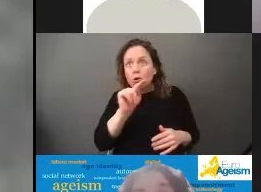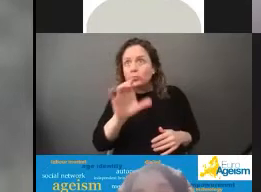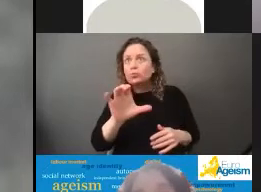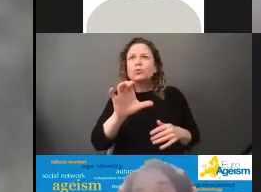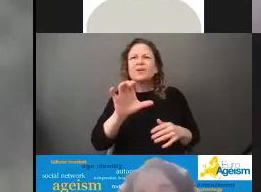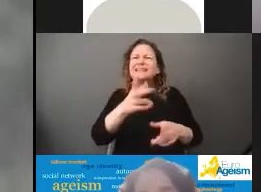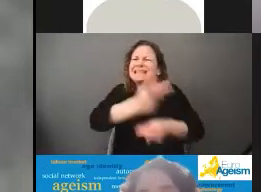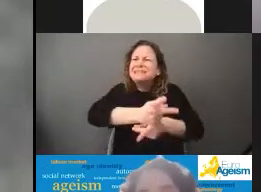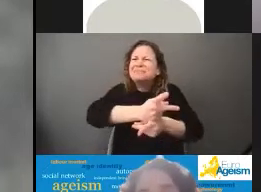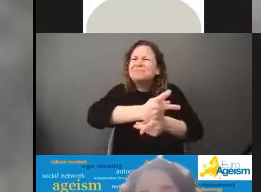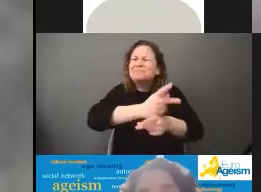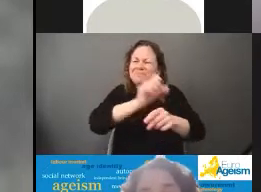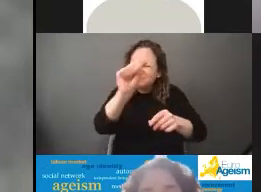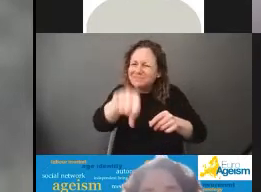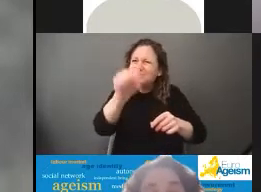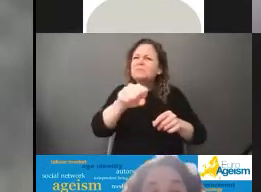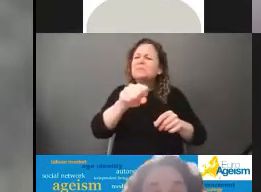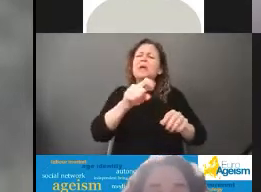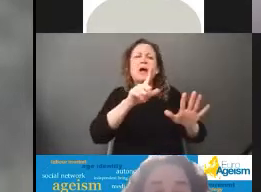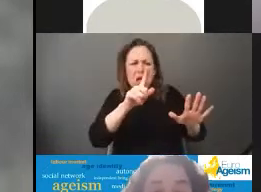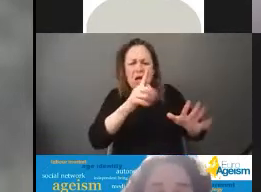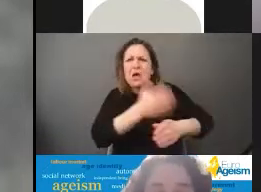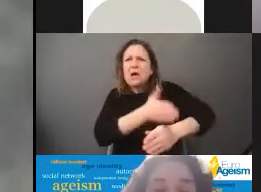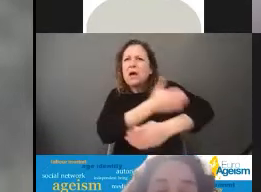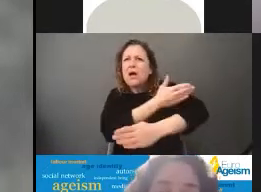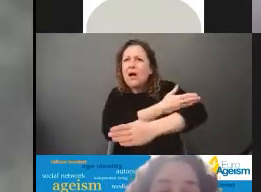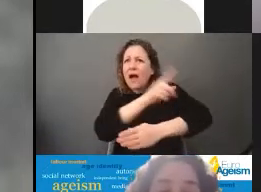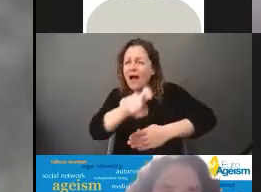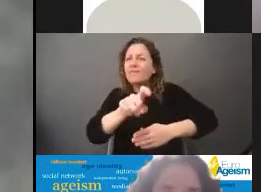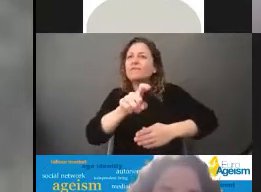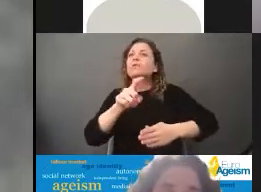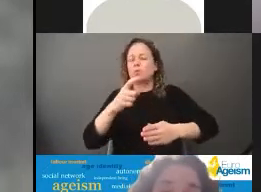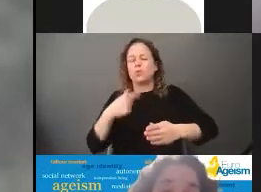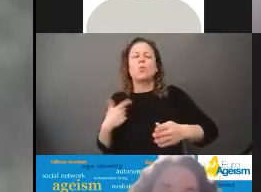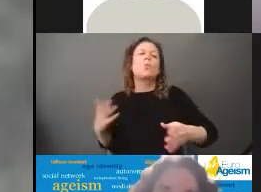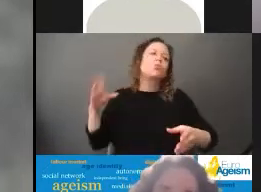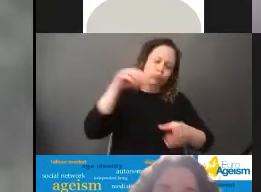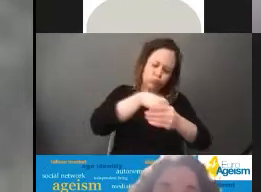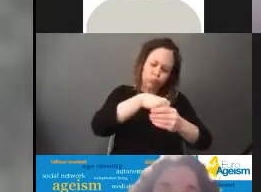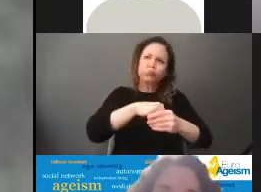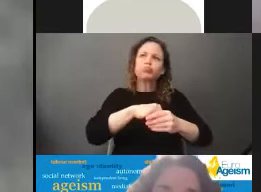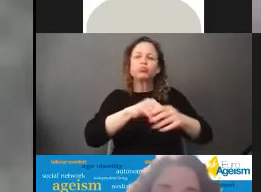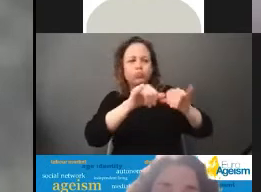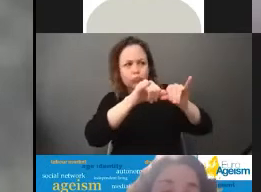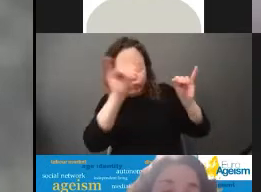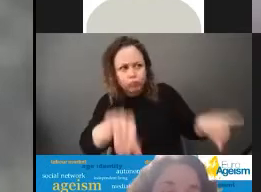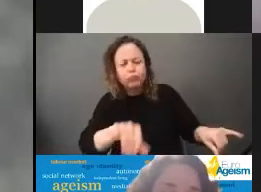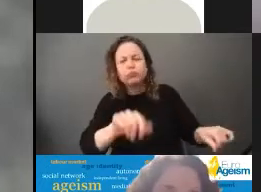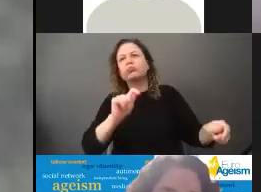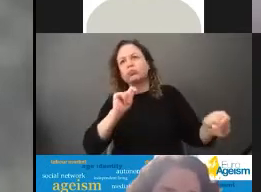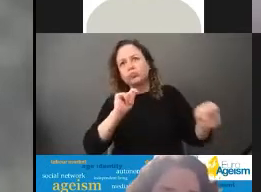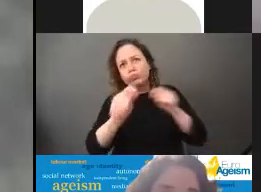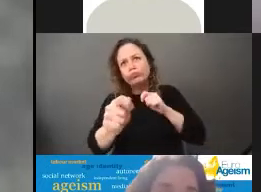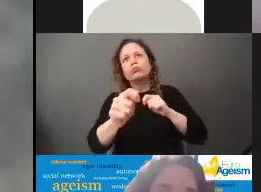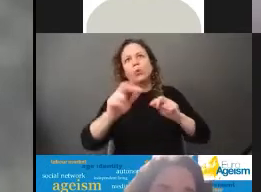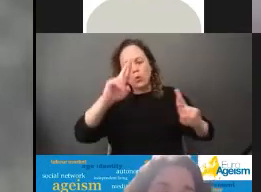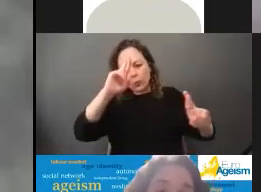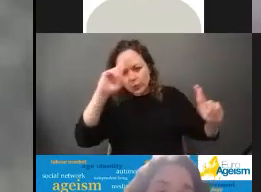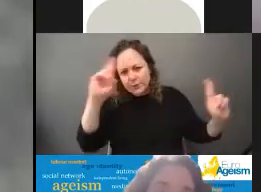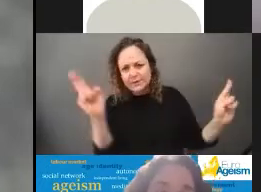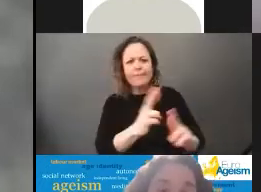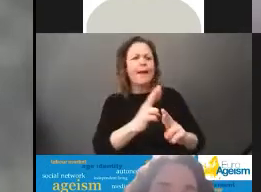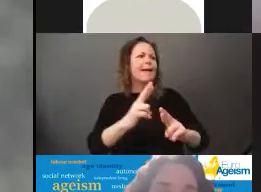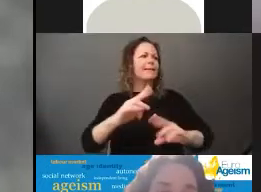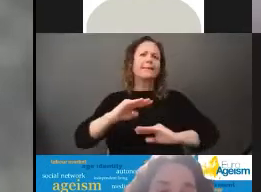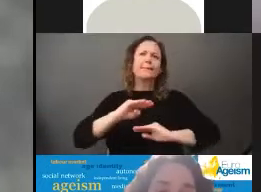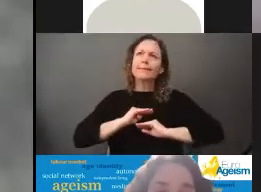we do have to fight to ensure that people receive long-term care services that are adequate and respect their rights